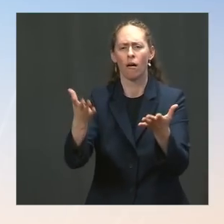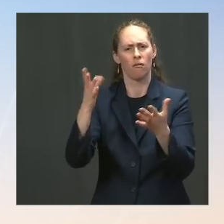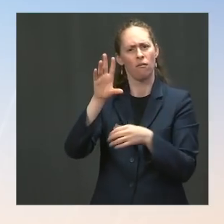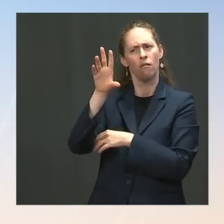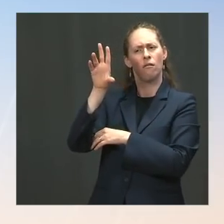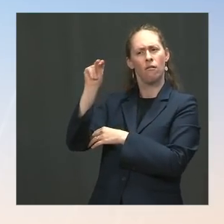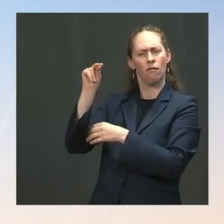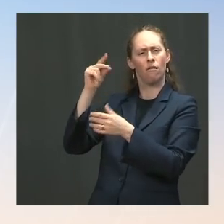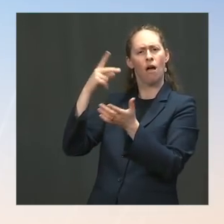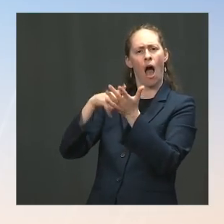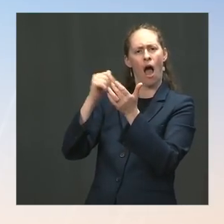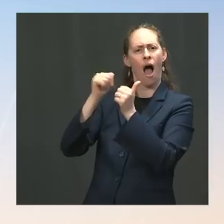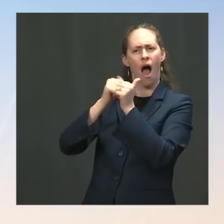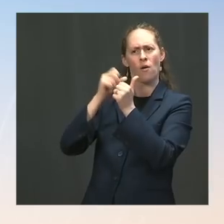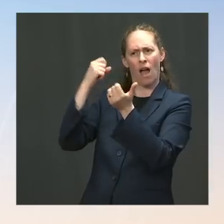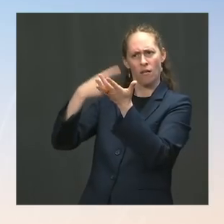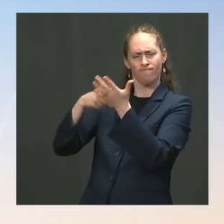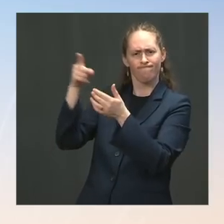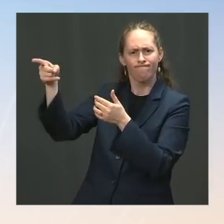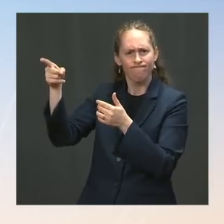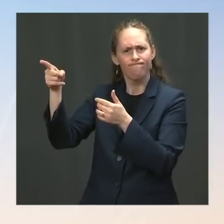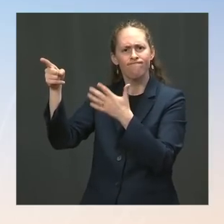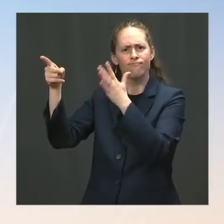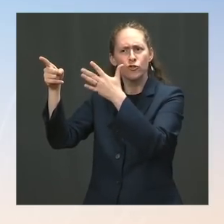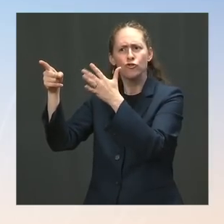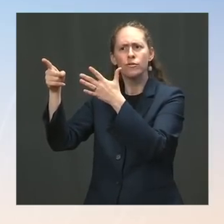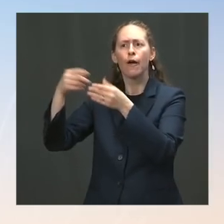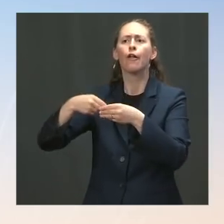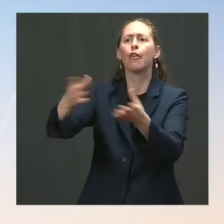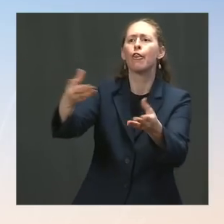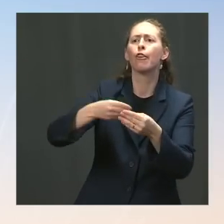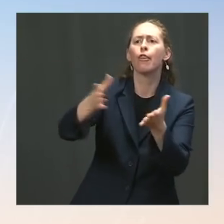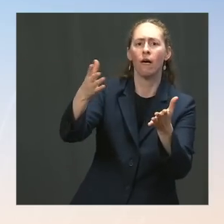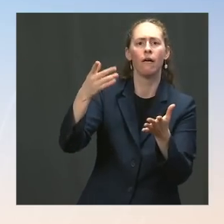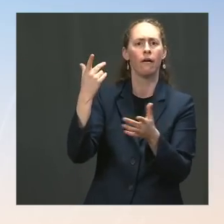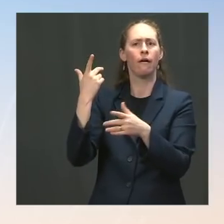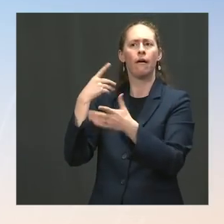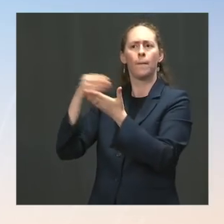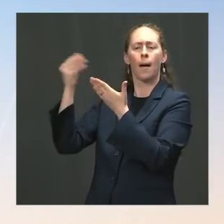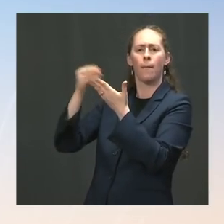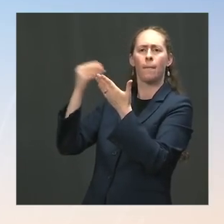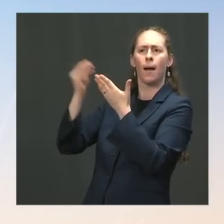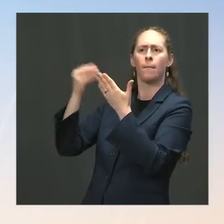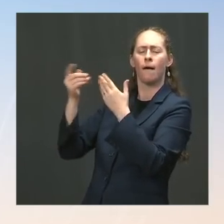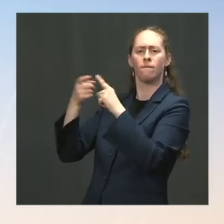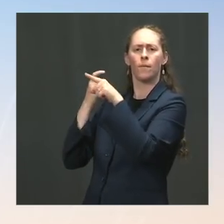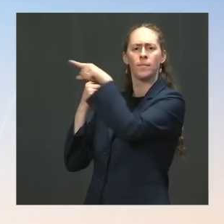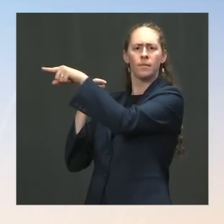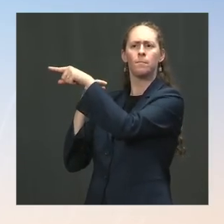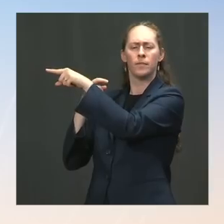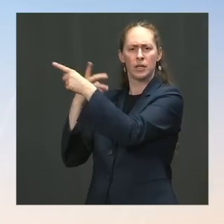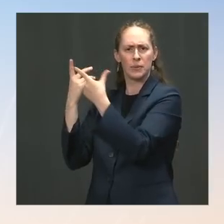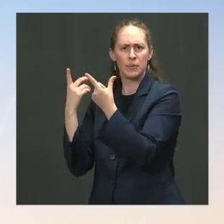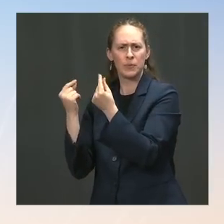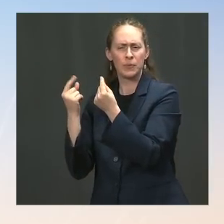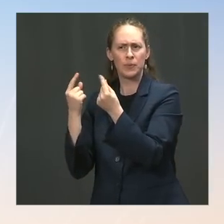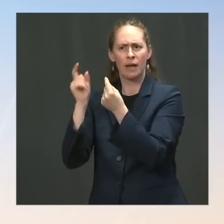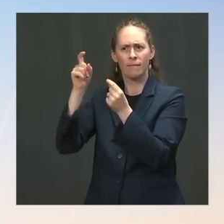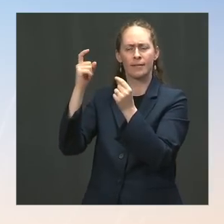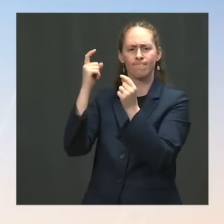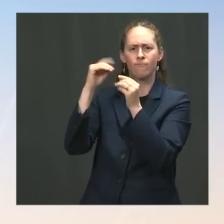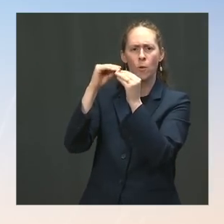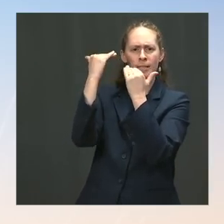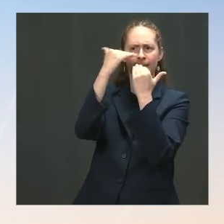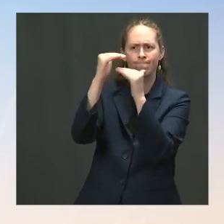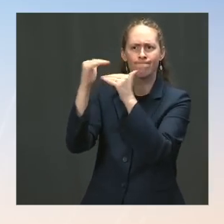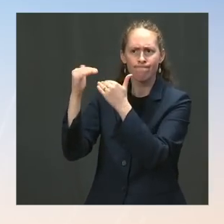criminals and be used in shootings around the country. We are committed to using every tool at our disposal to crack down on gun crime. That includes money to put more cops